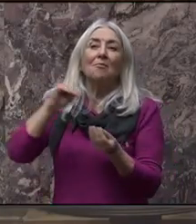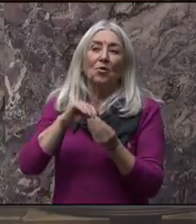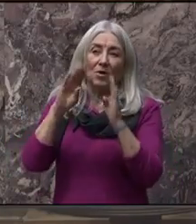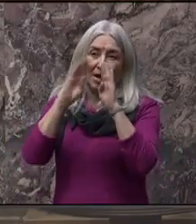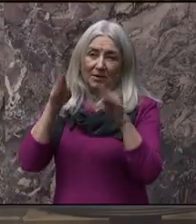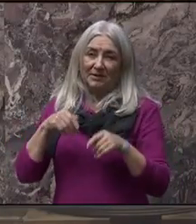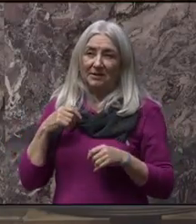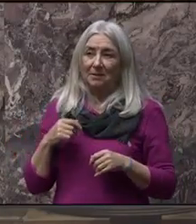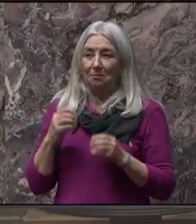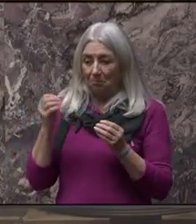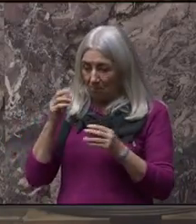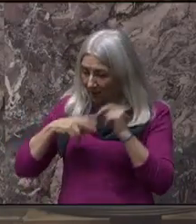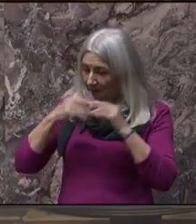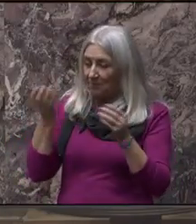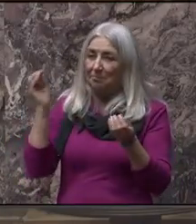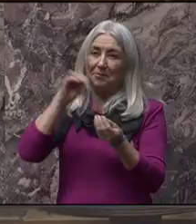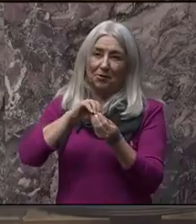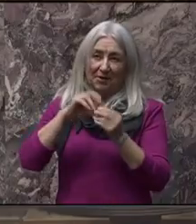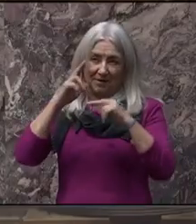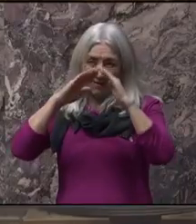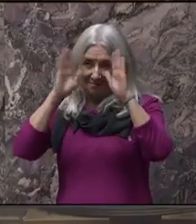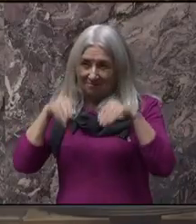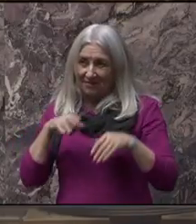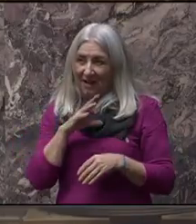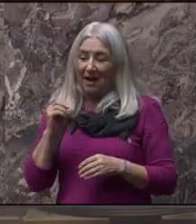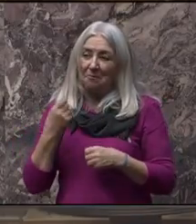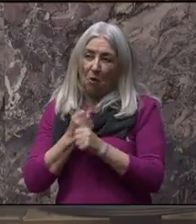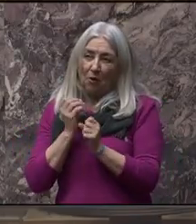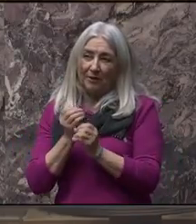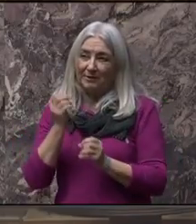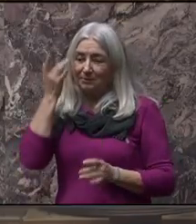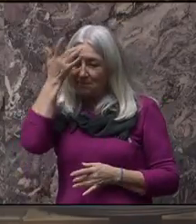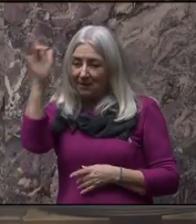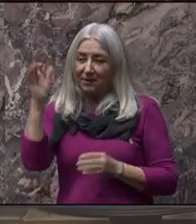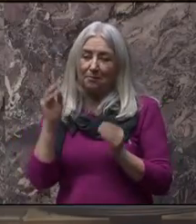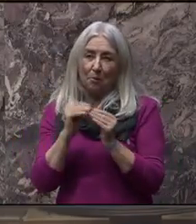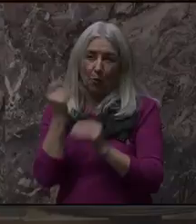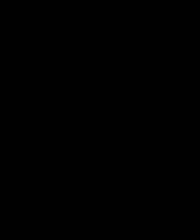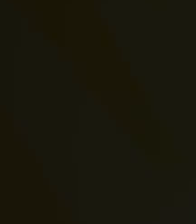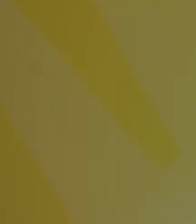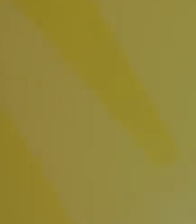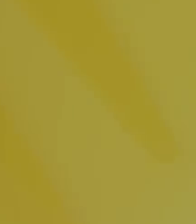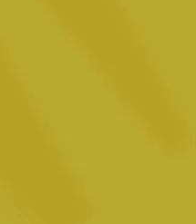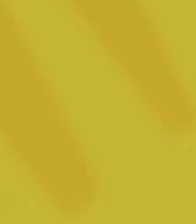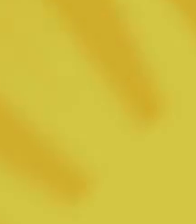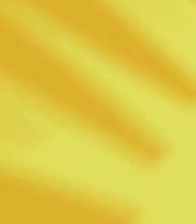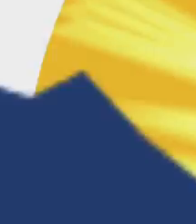units and creating smarter, greener communities connected by transit.